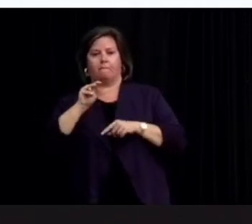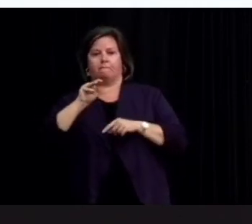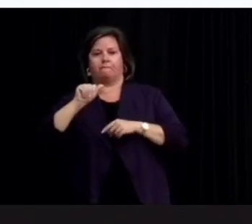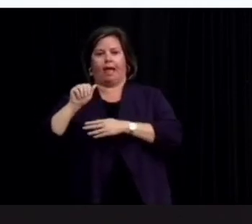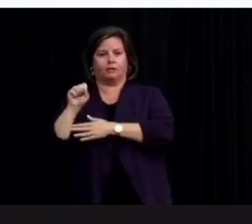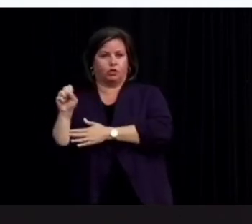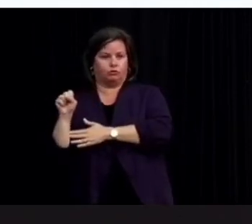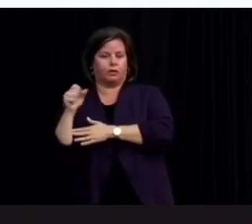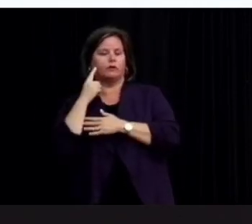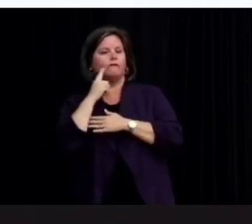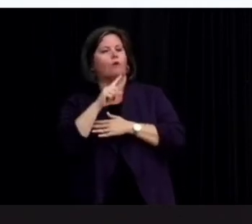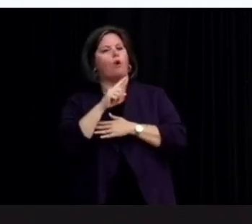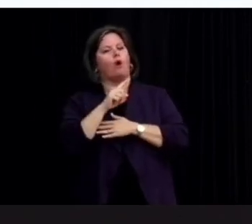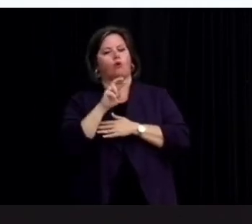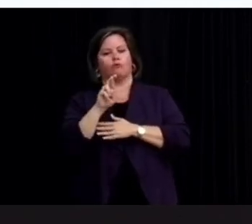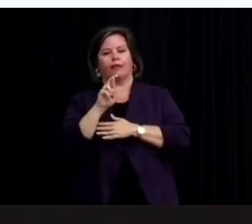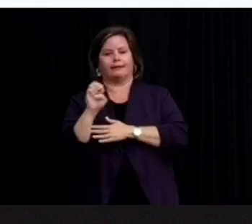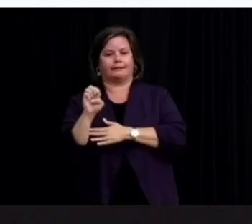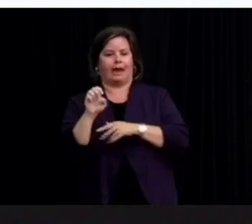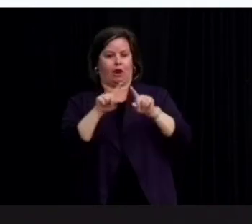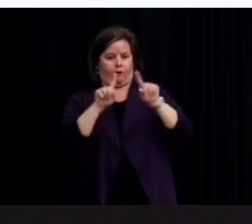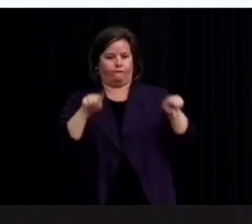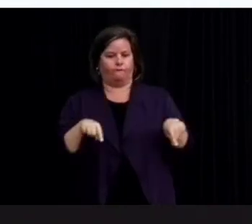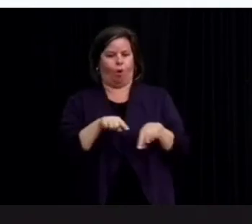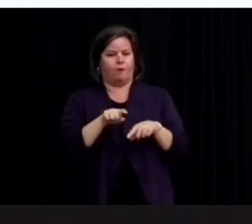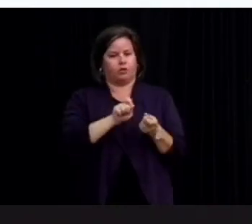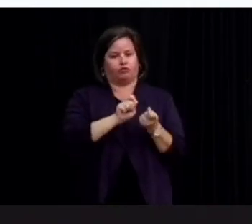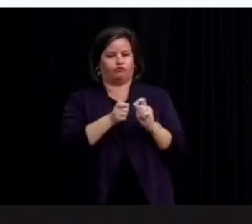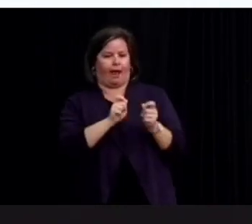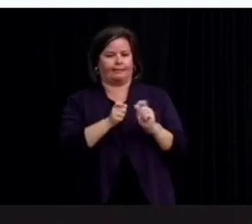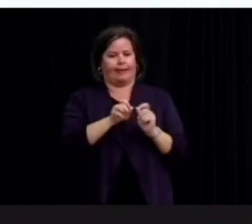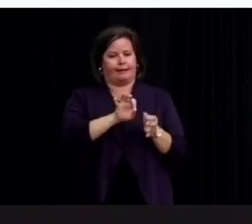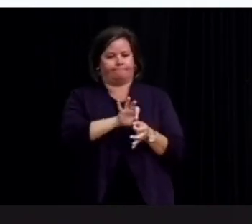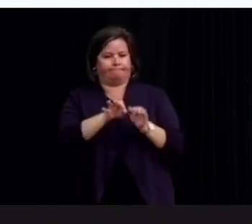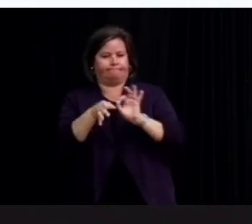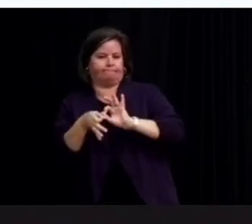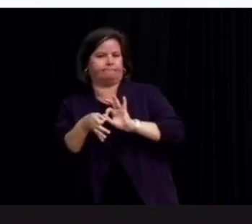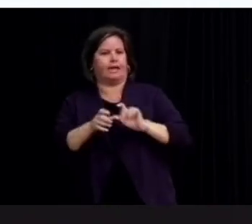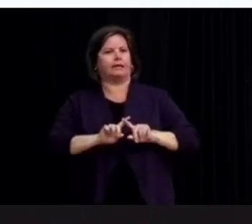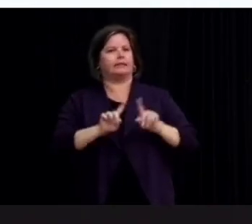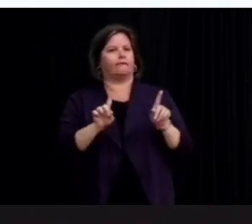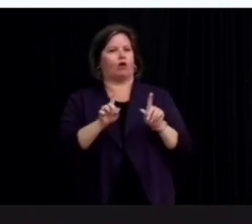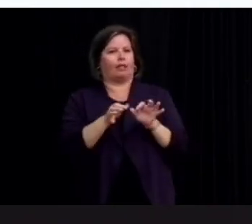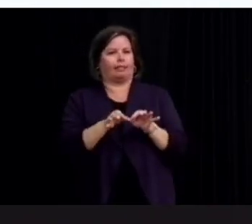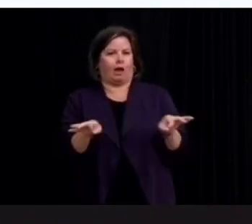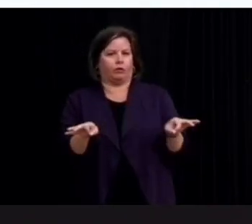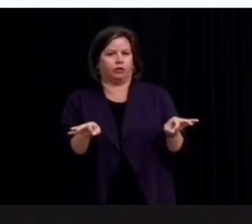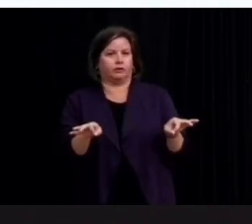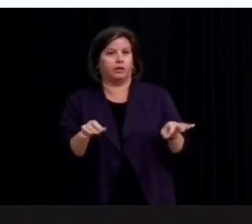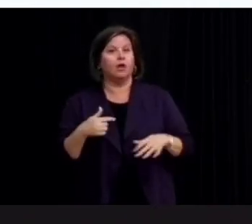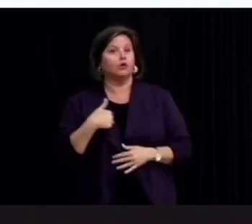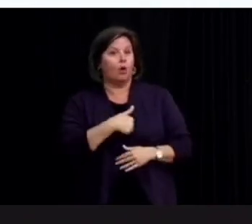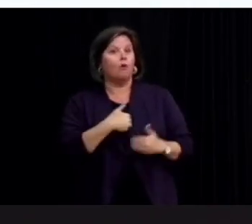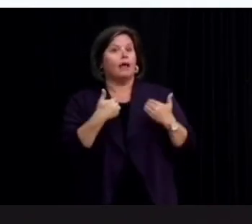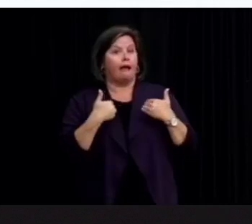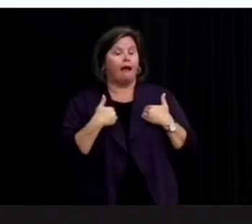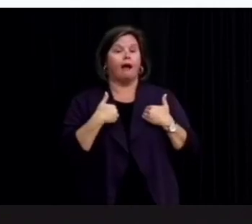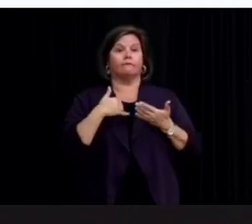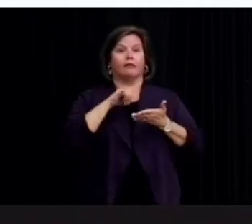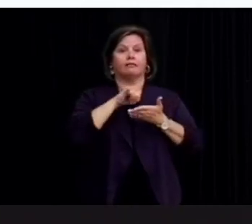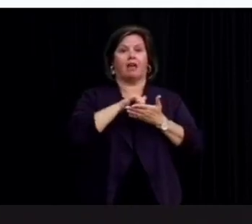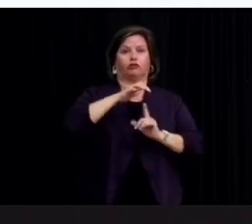real estate forms translated into different languages. So we have this Fair Housing Champions program, and our goal